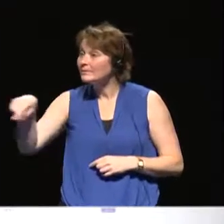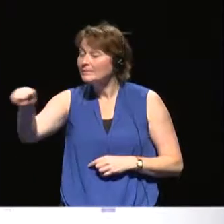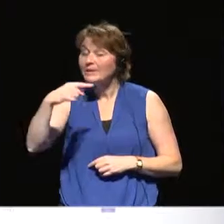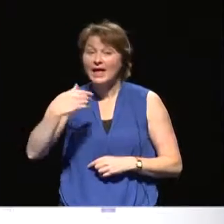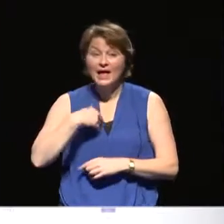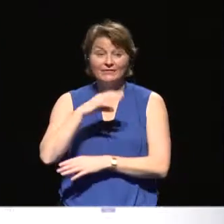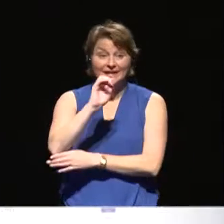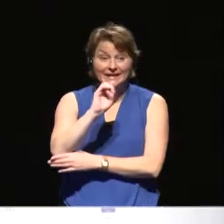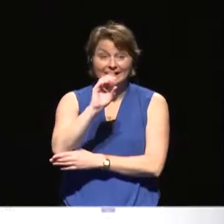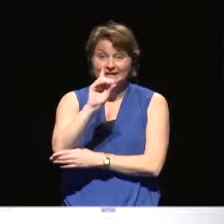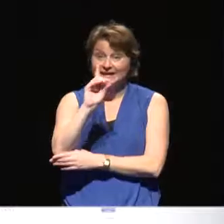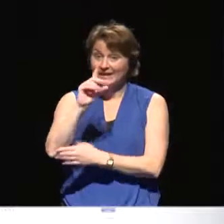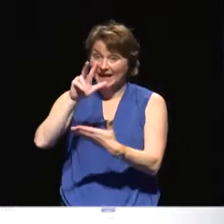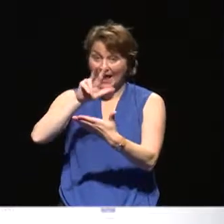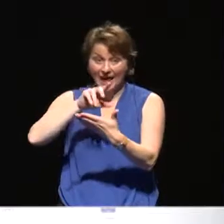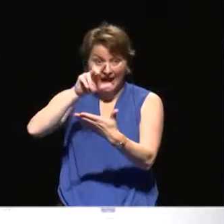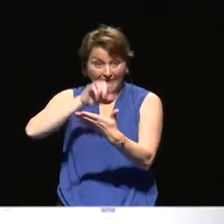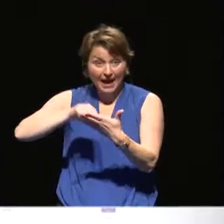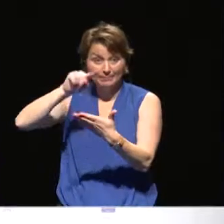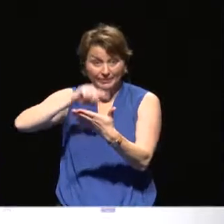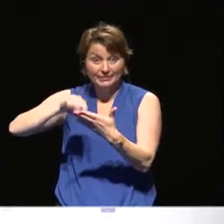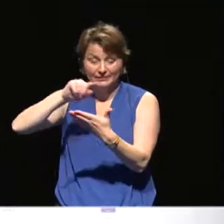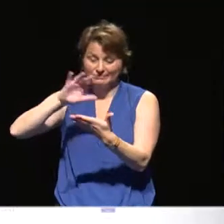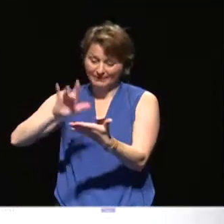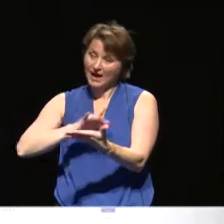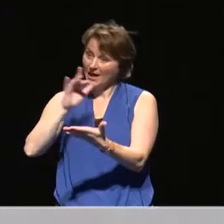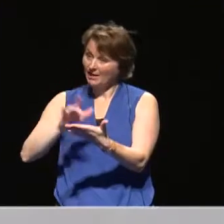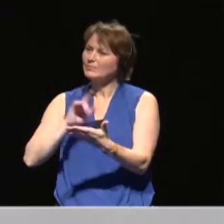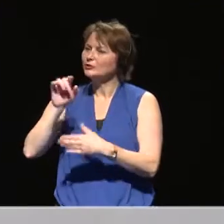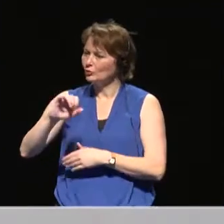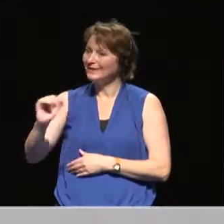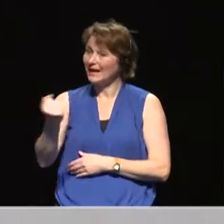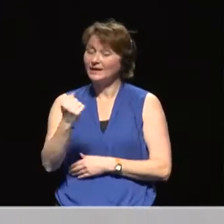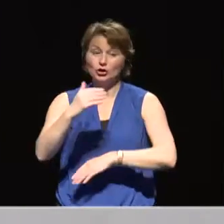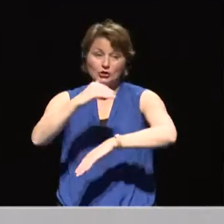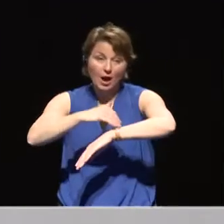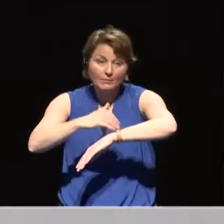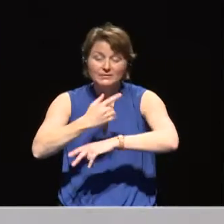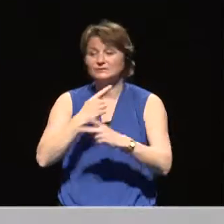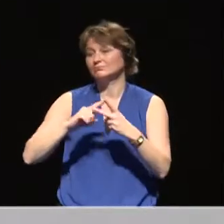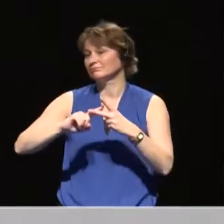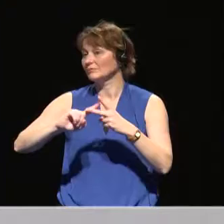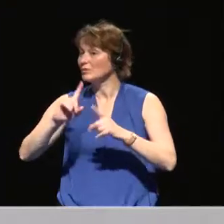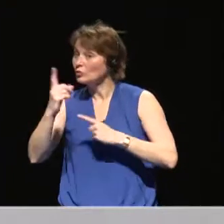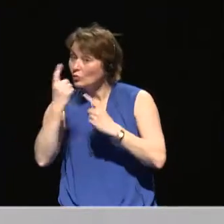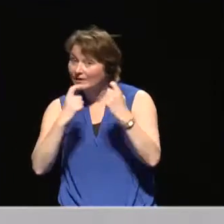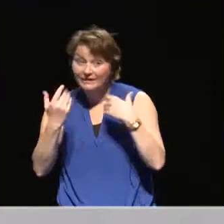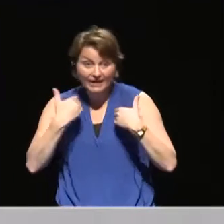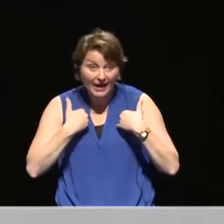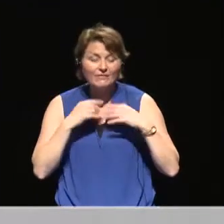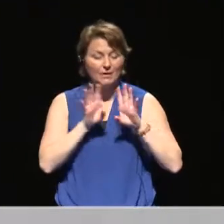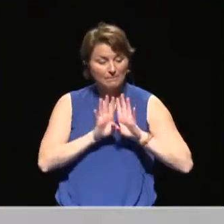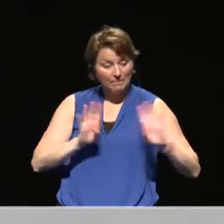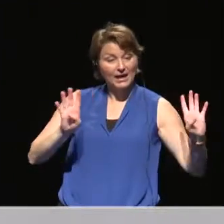EDD app, the application, that you can send your comments or questions to the panelists